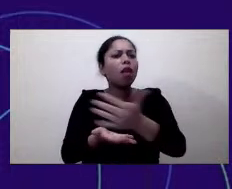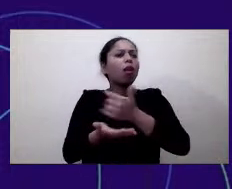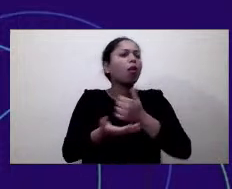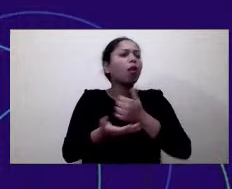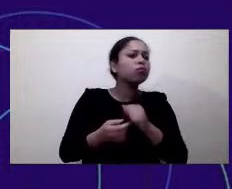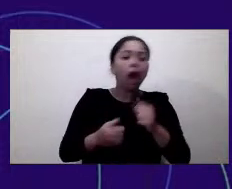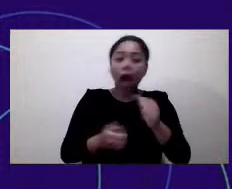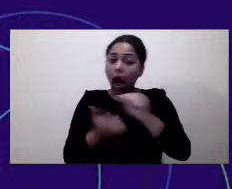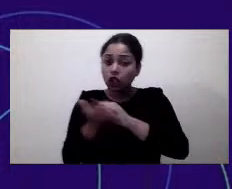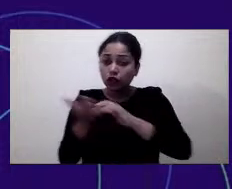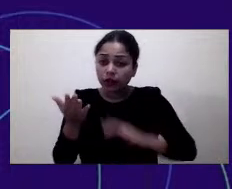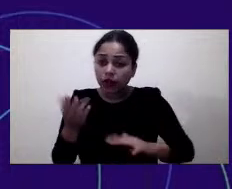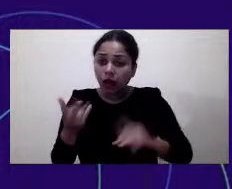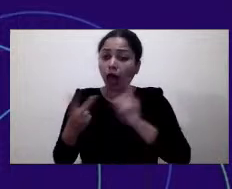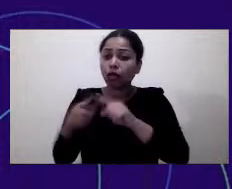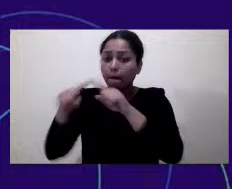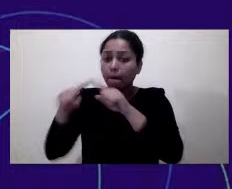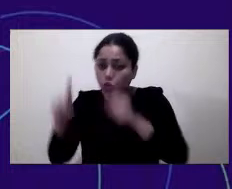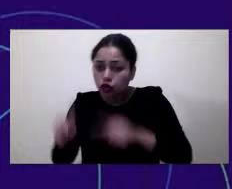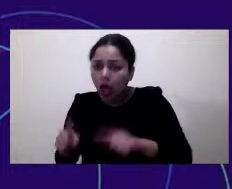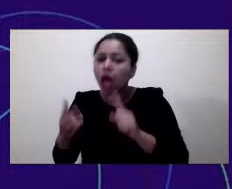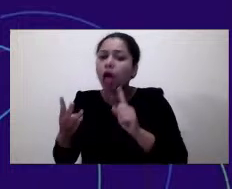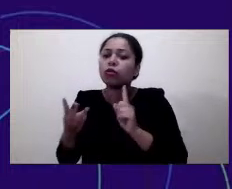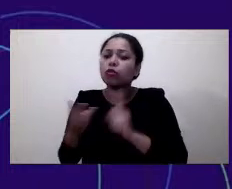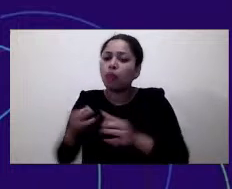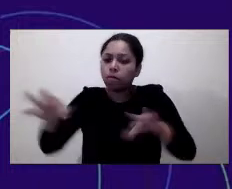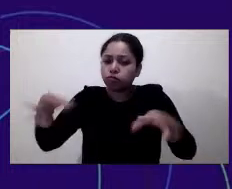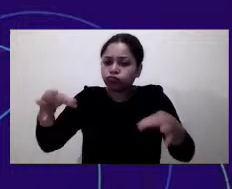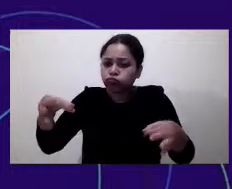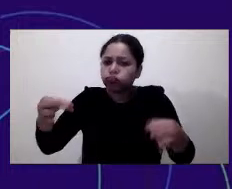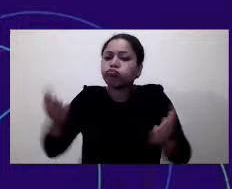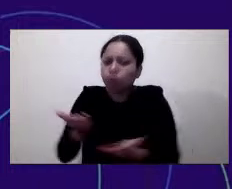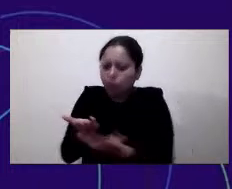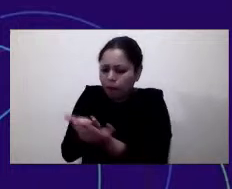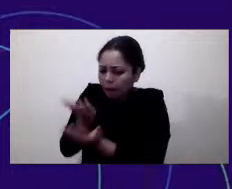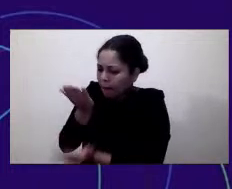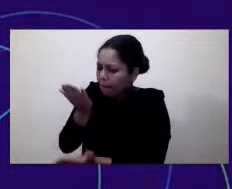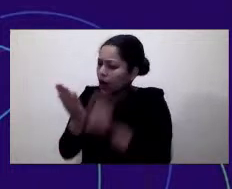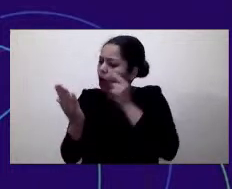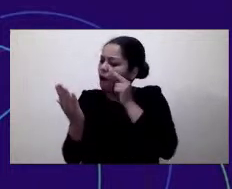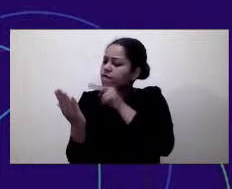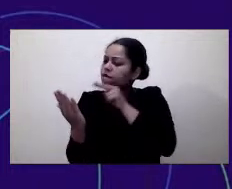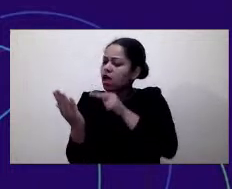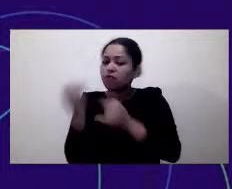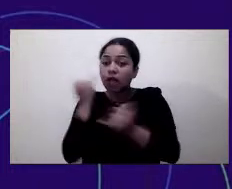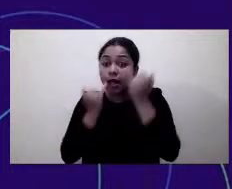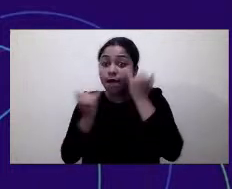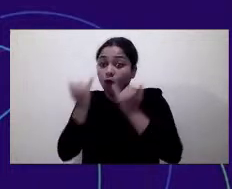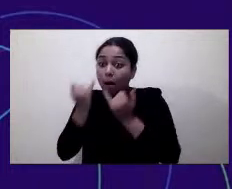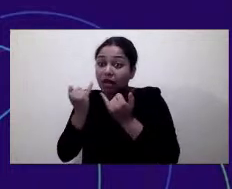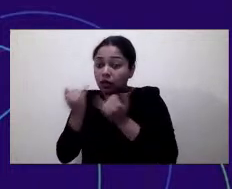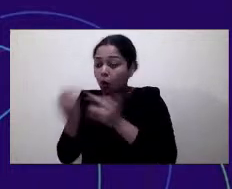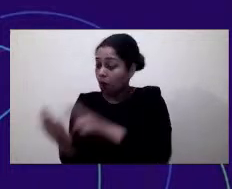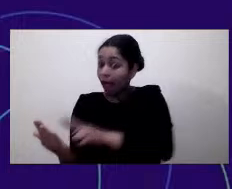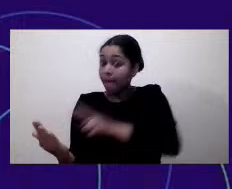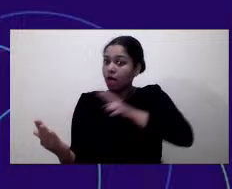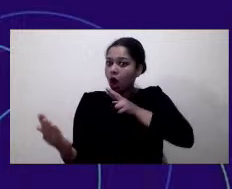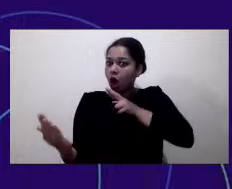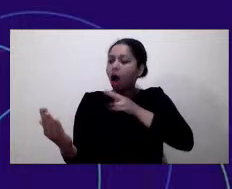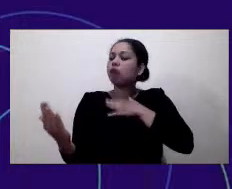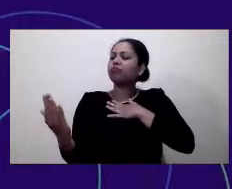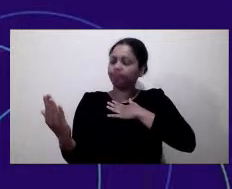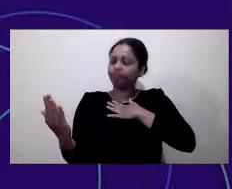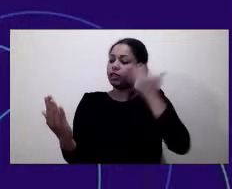and use that as information and use it as feedback for students' practices, and also for the